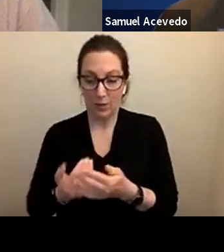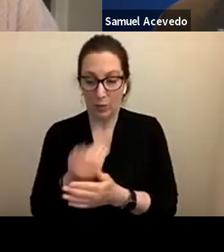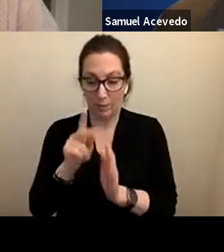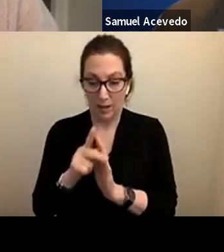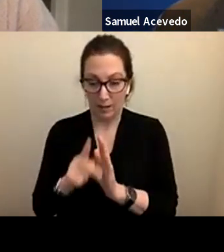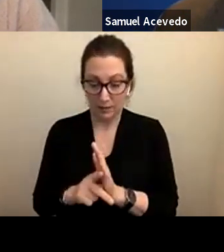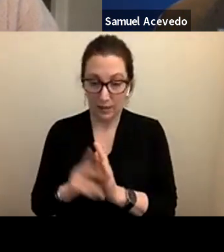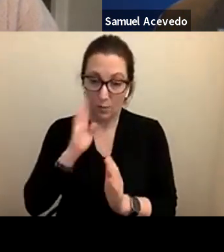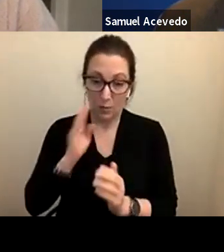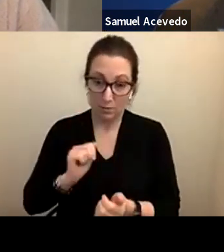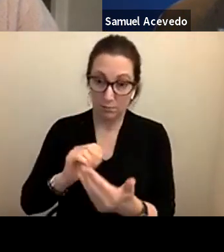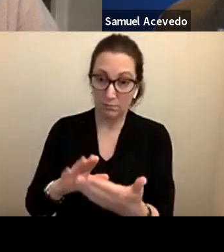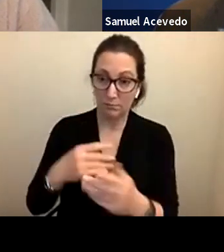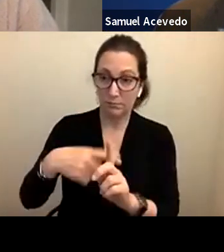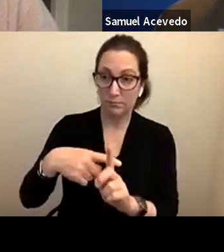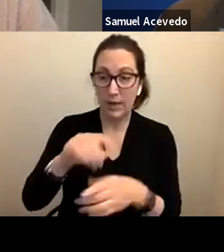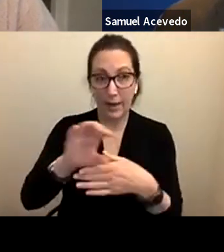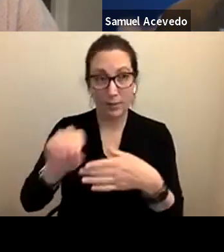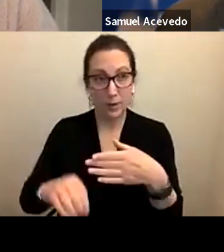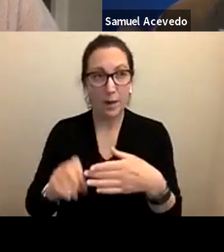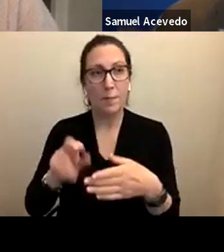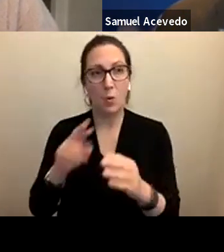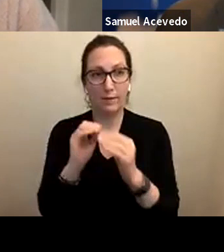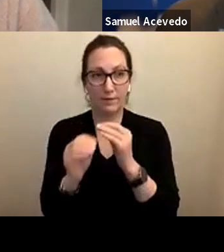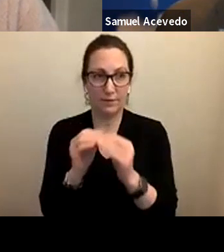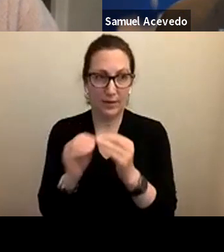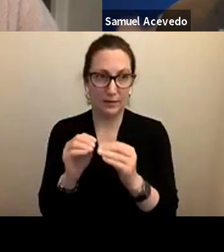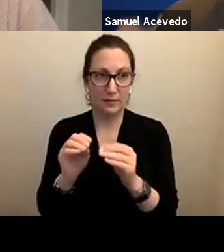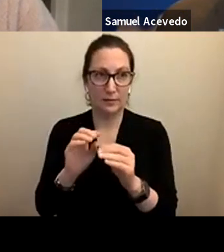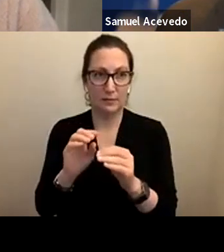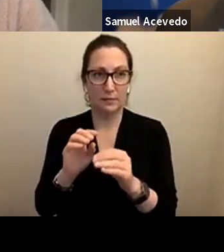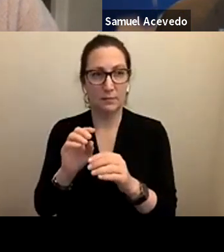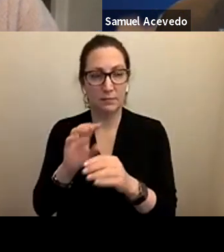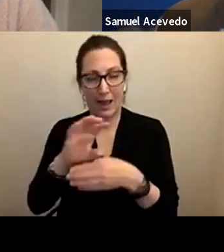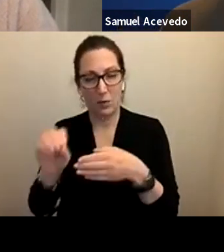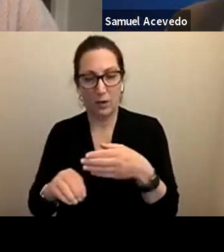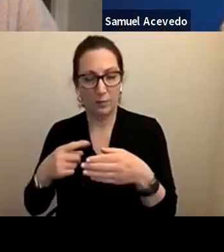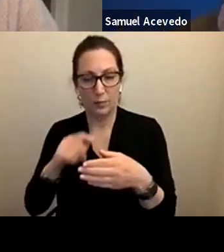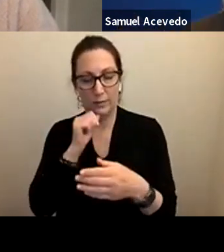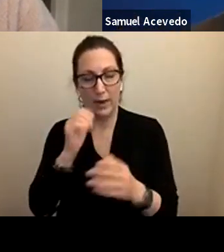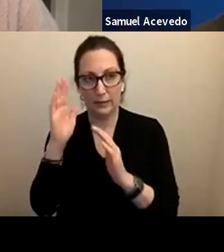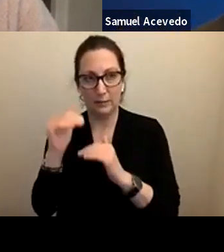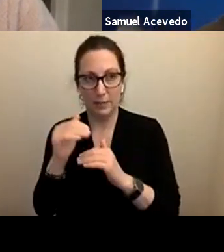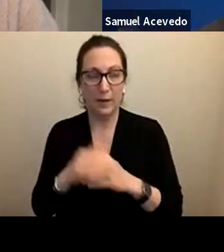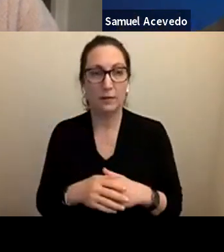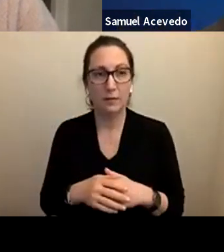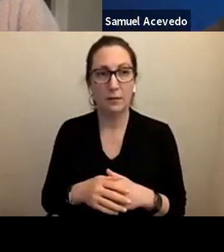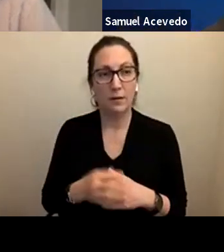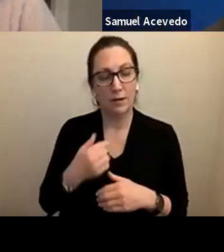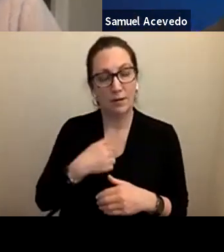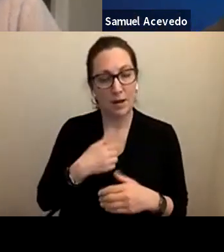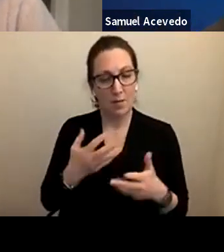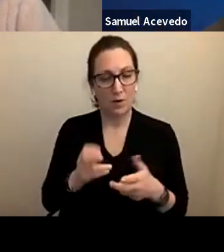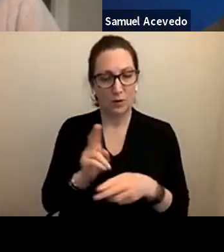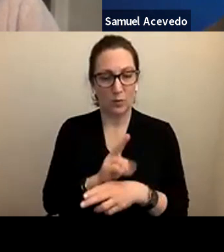we want to sustain or redress outcomes that weren't anticipated. So it was more along the lines of analysis. I